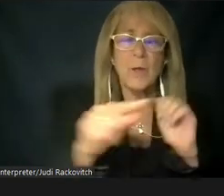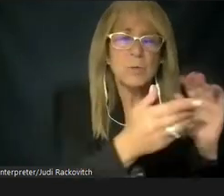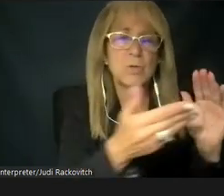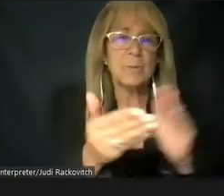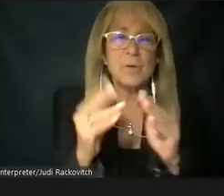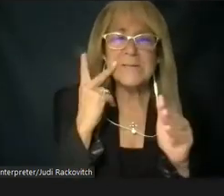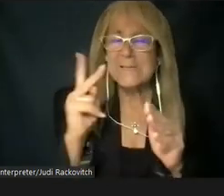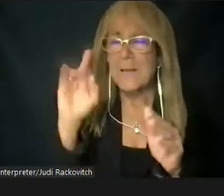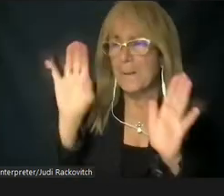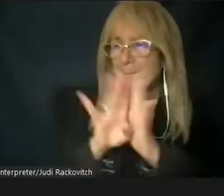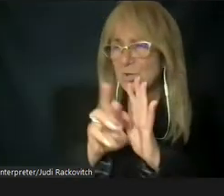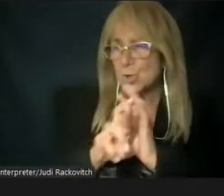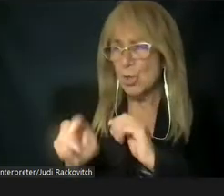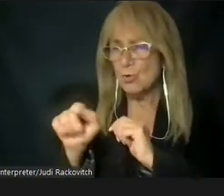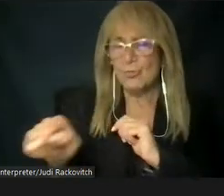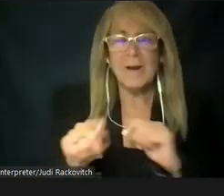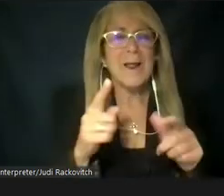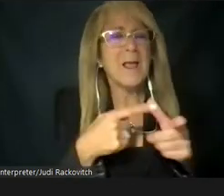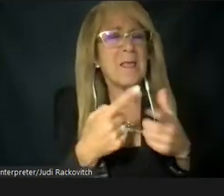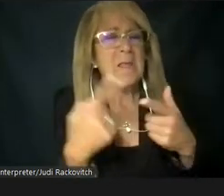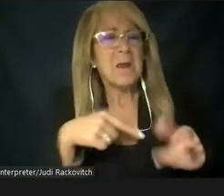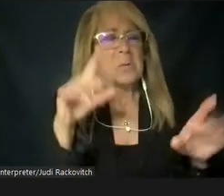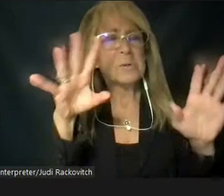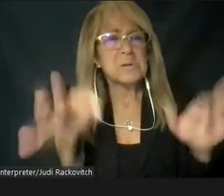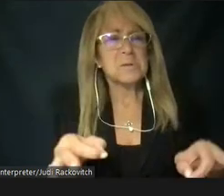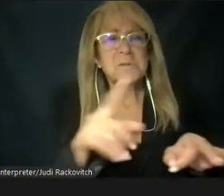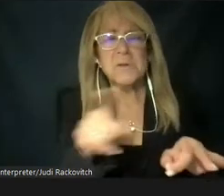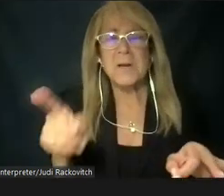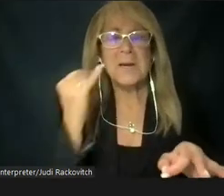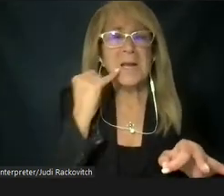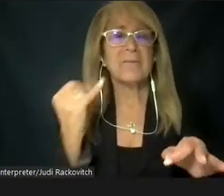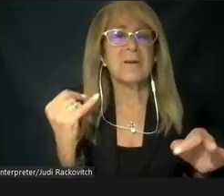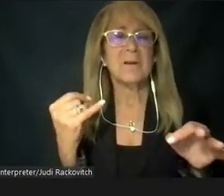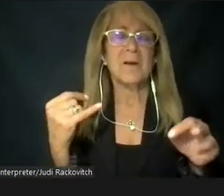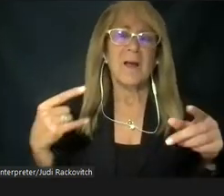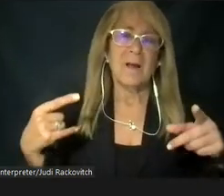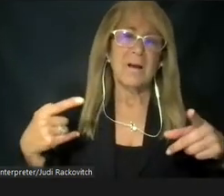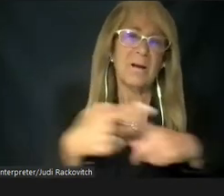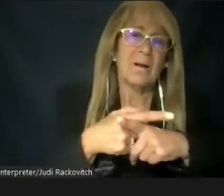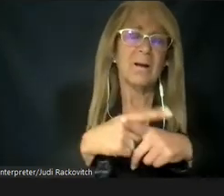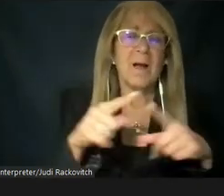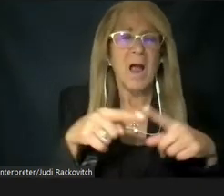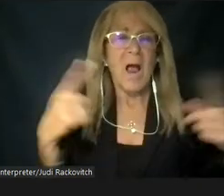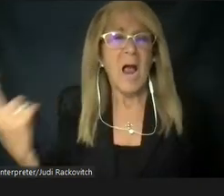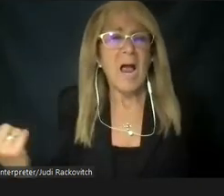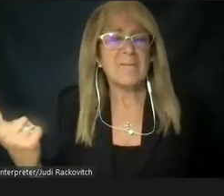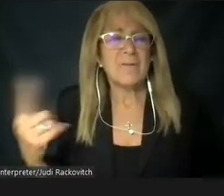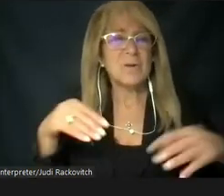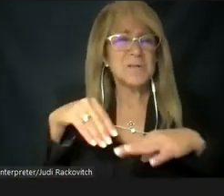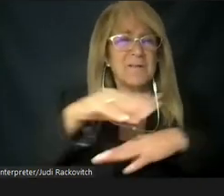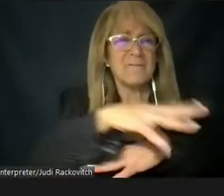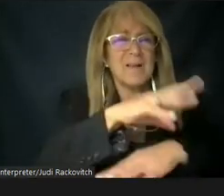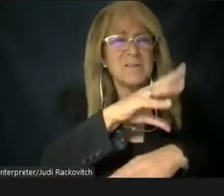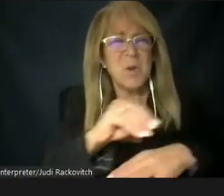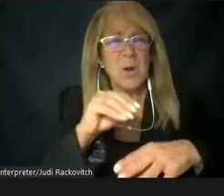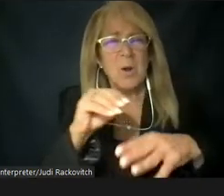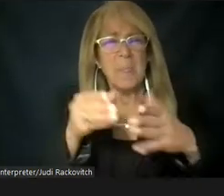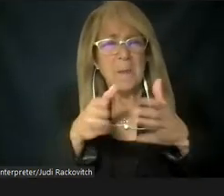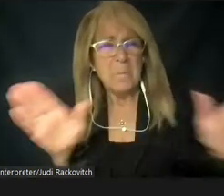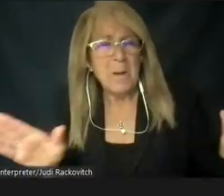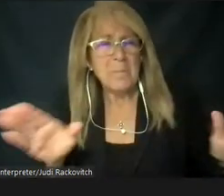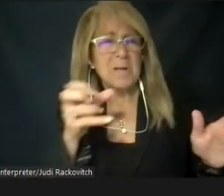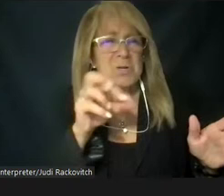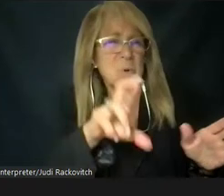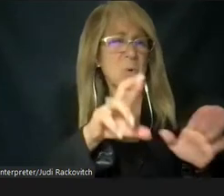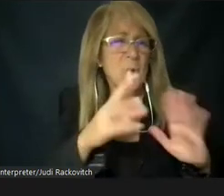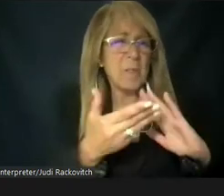We then determine whether the project would result in adverse effects on environmental justice populations or communities. We consider mitigations